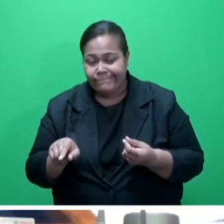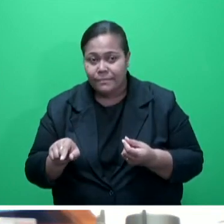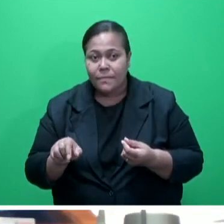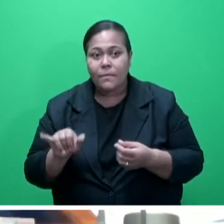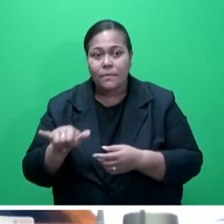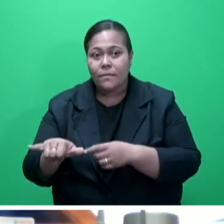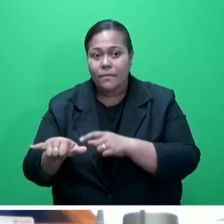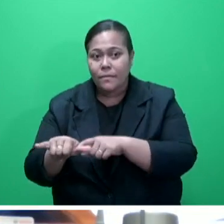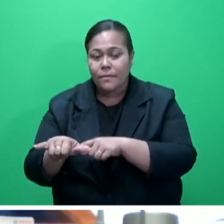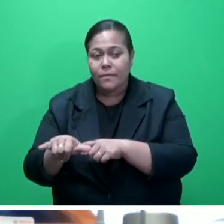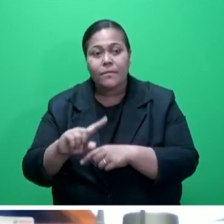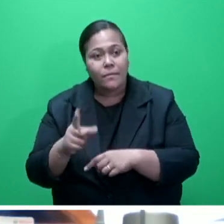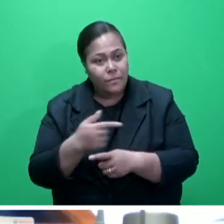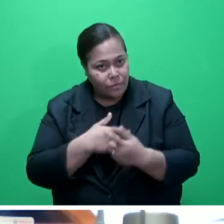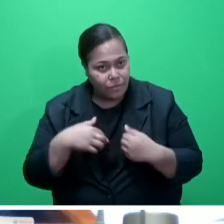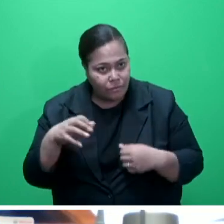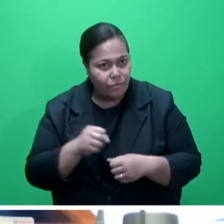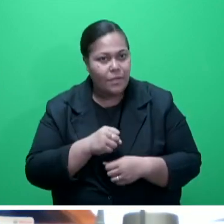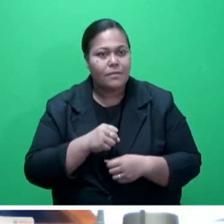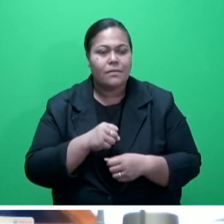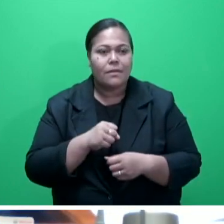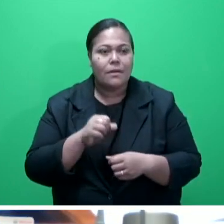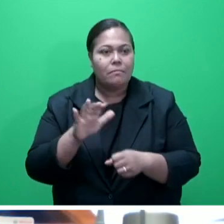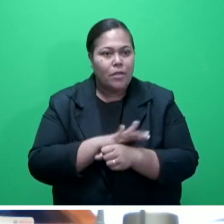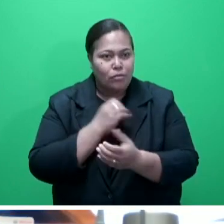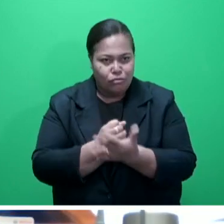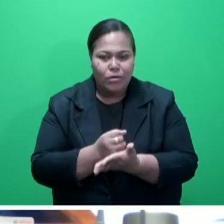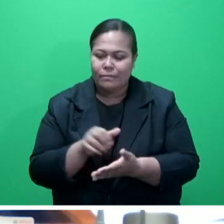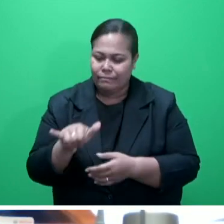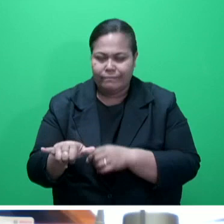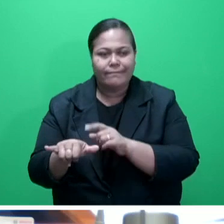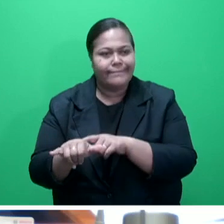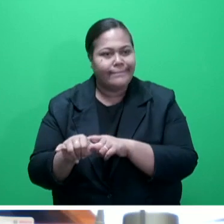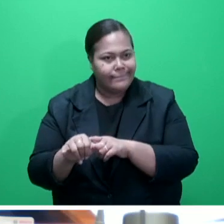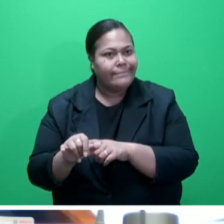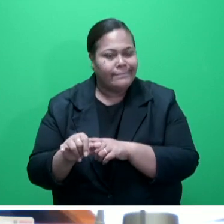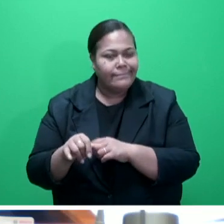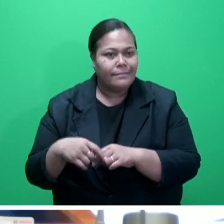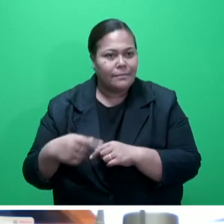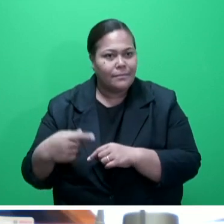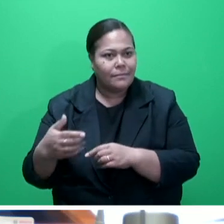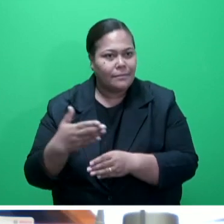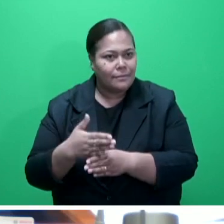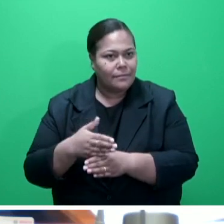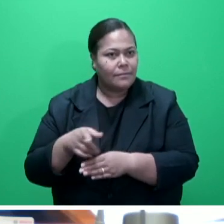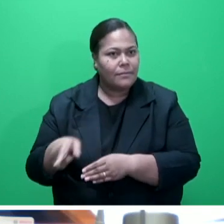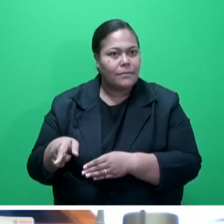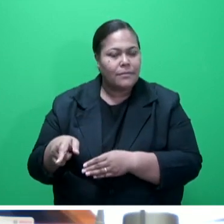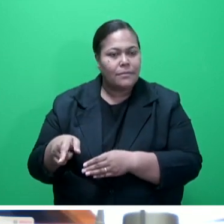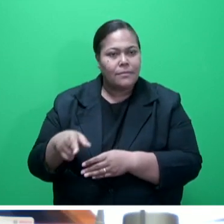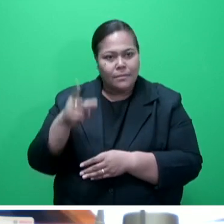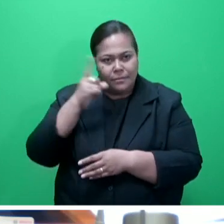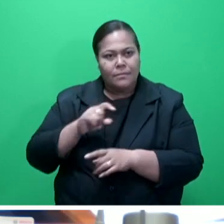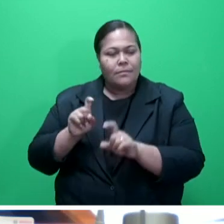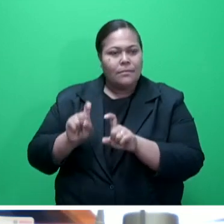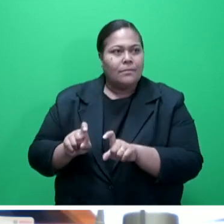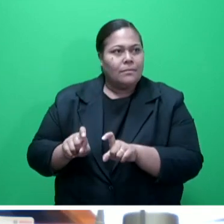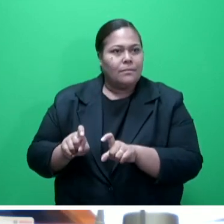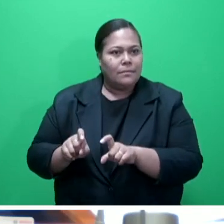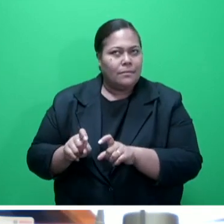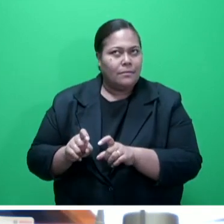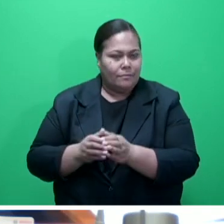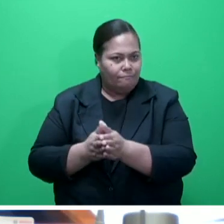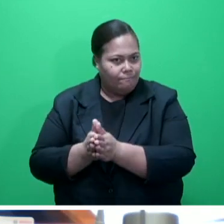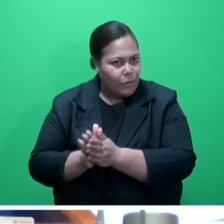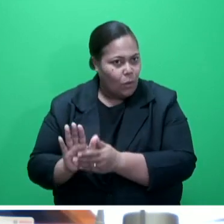have to ensure that the national carrier stays afloat, keeps his nose above water, and is able to swim. Because the moment